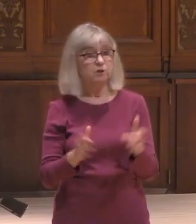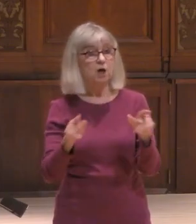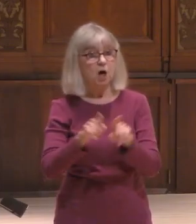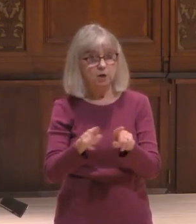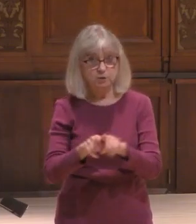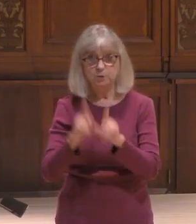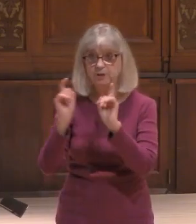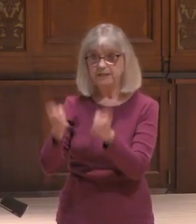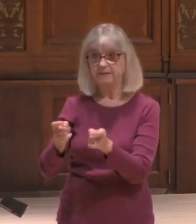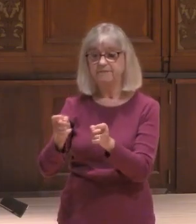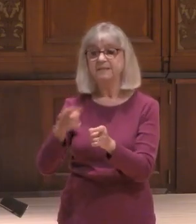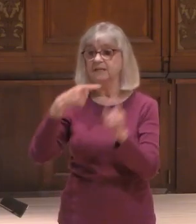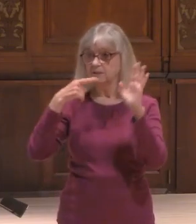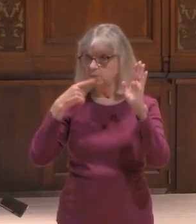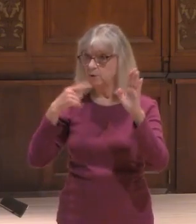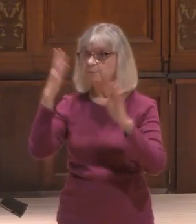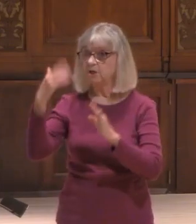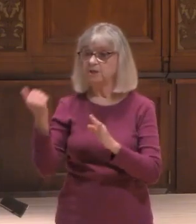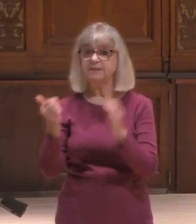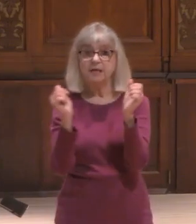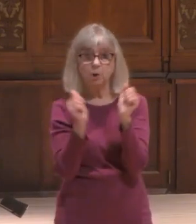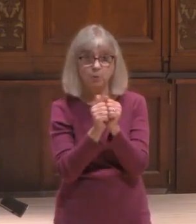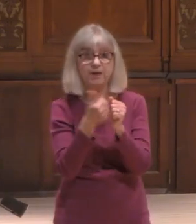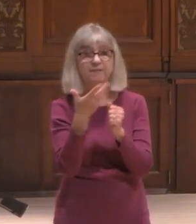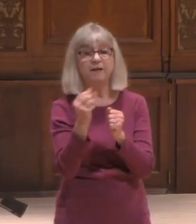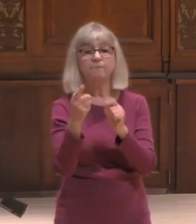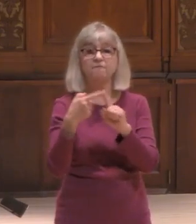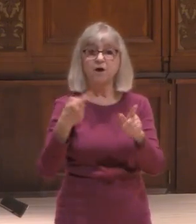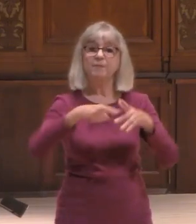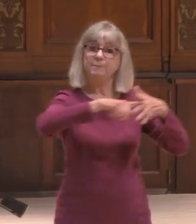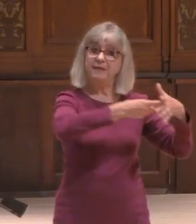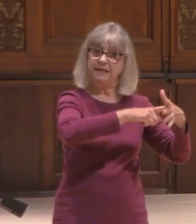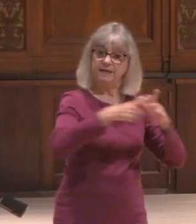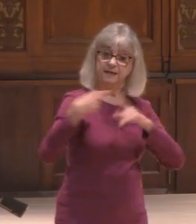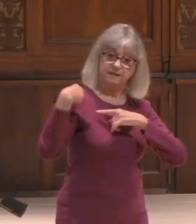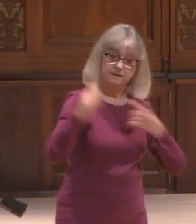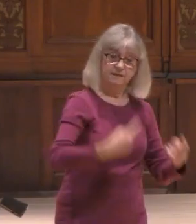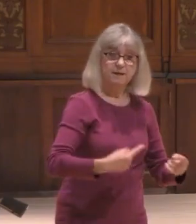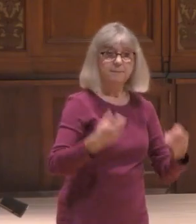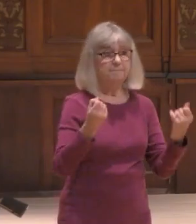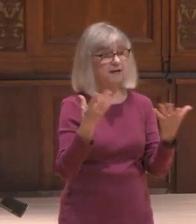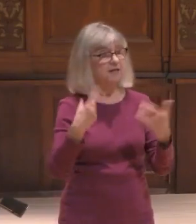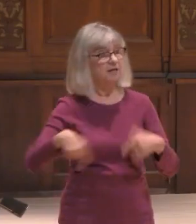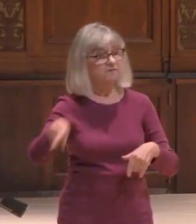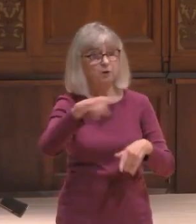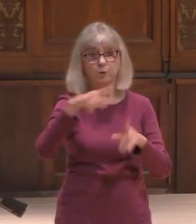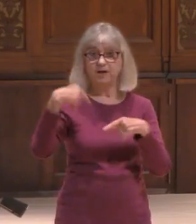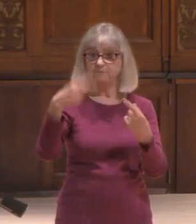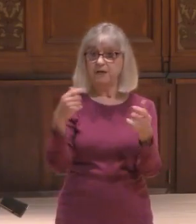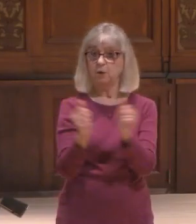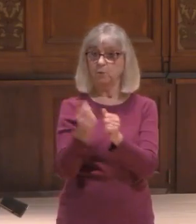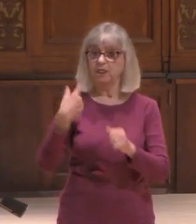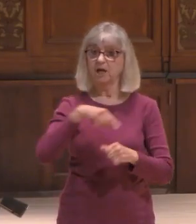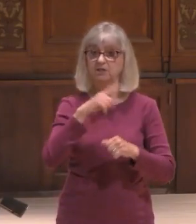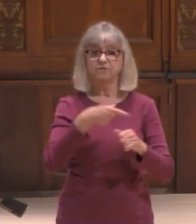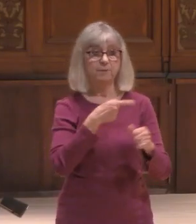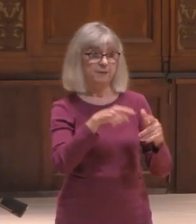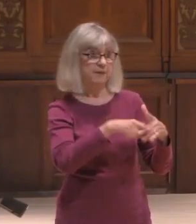testimony because they were with him from the beginning. And many of you have been with us from the